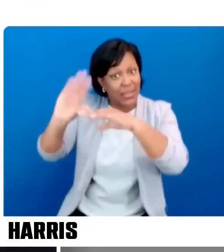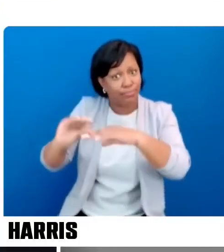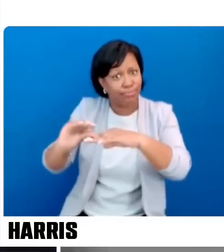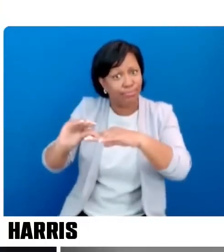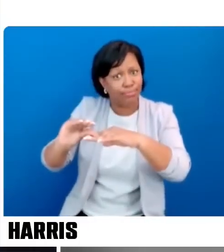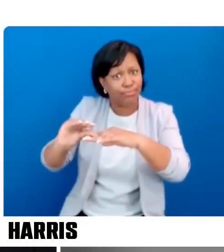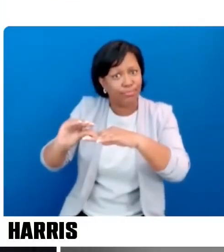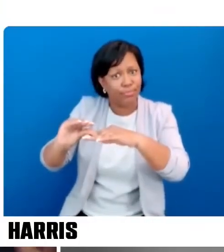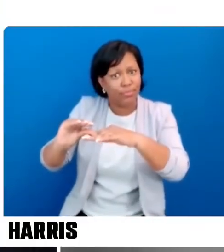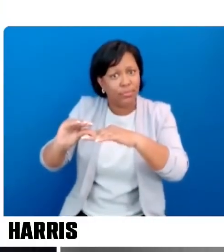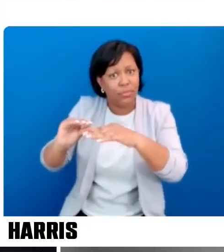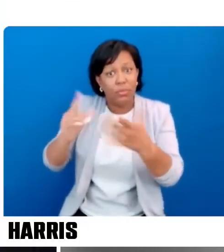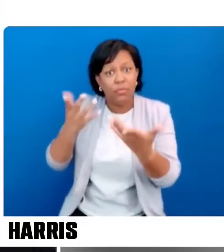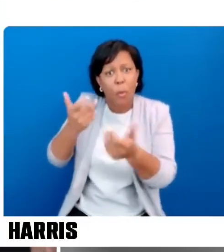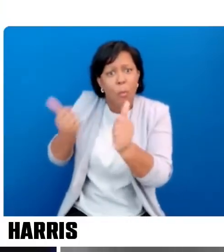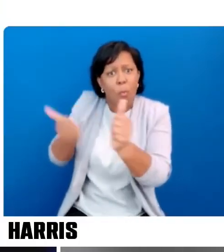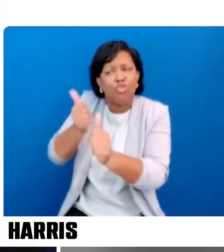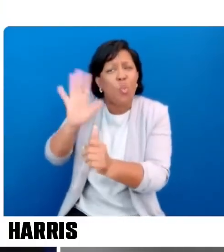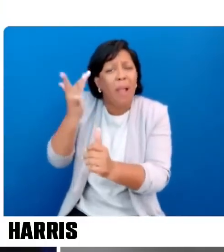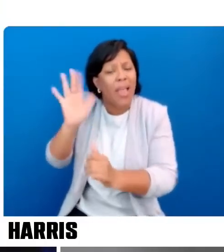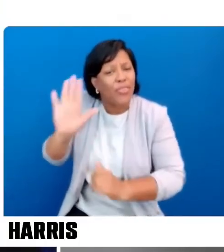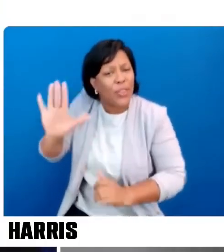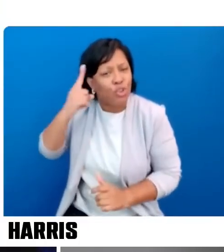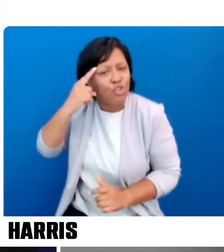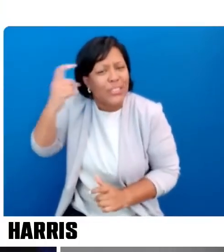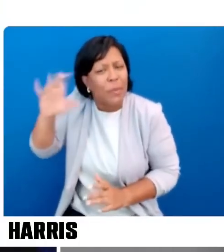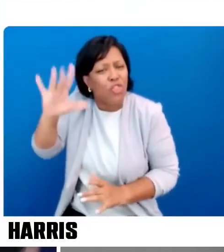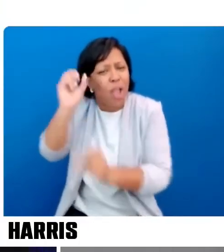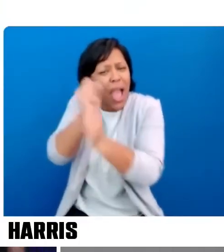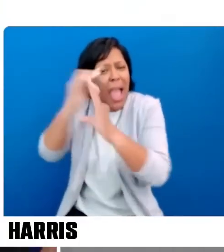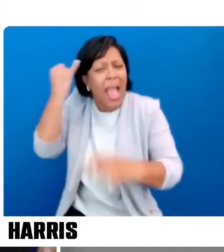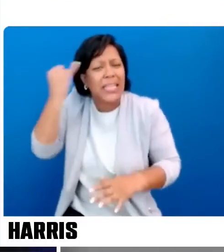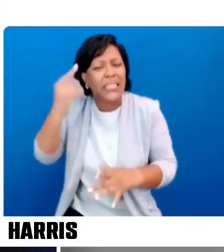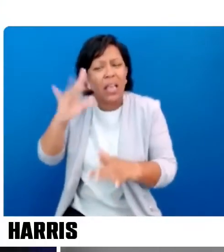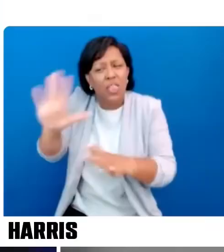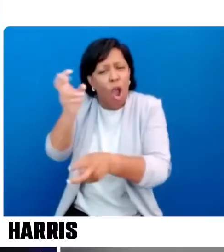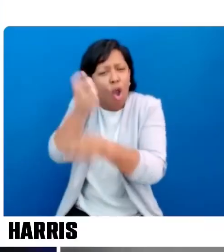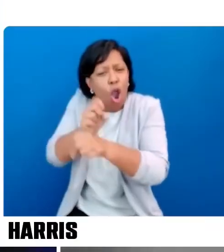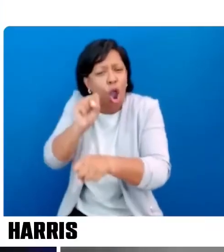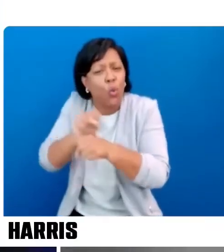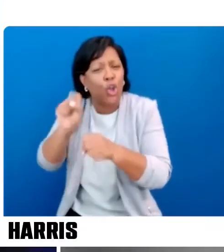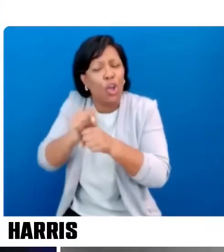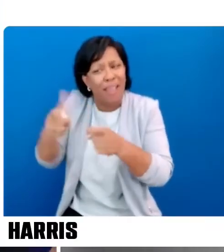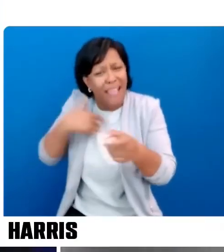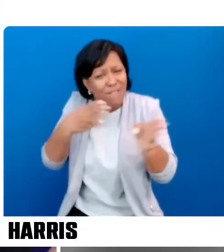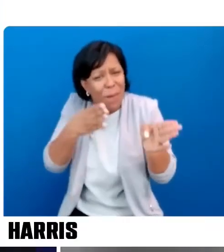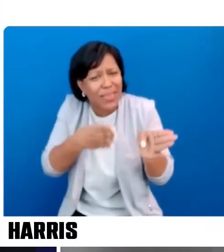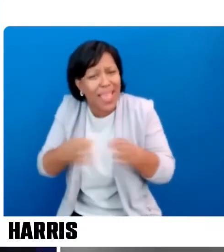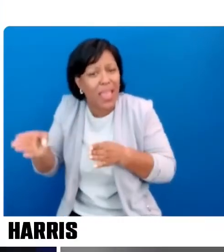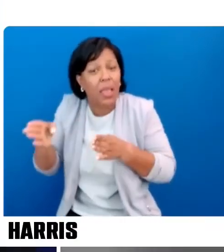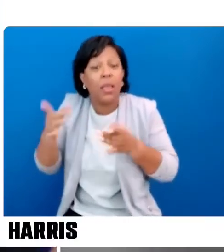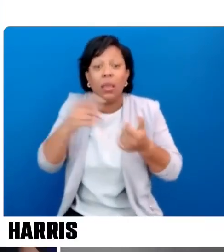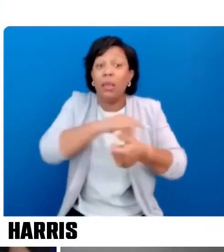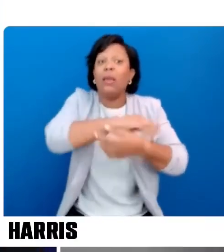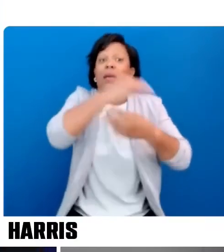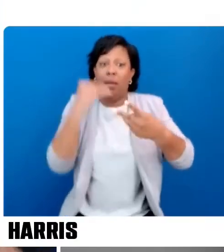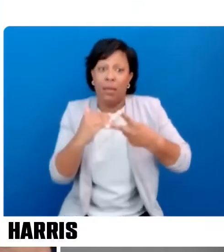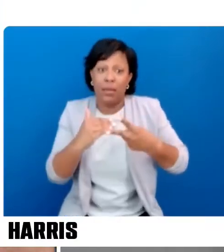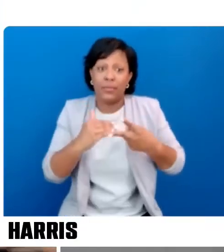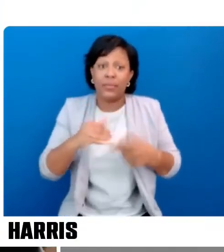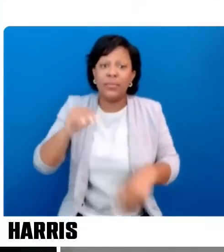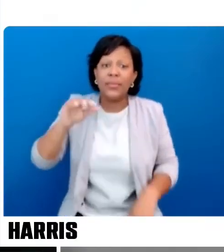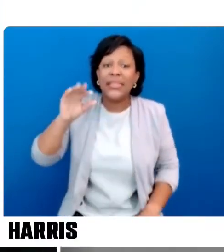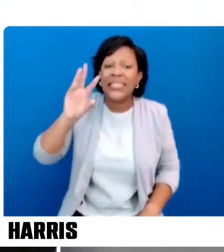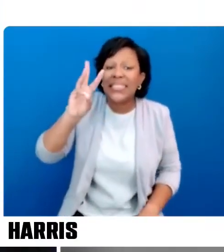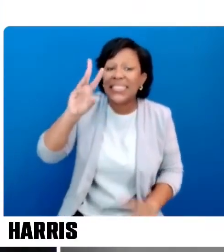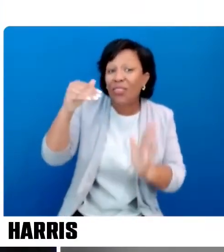their hard work. I have a plan, $6,000 for young families for the first year of your child's life, to help